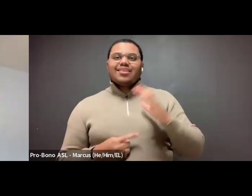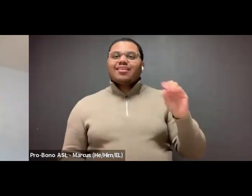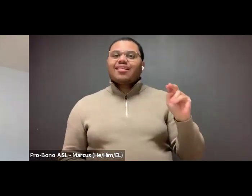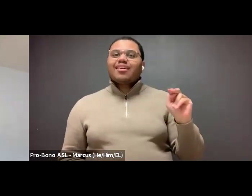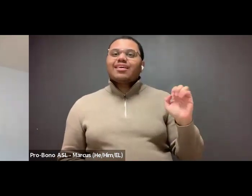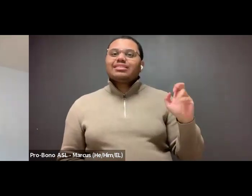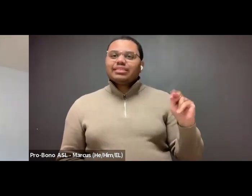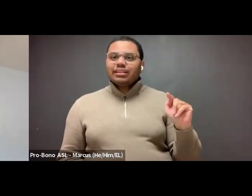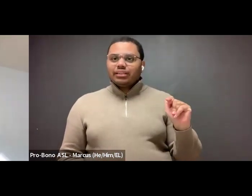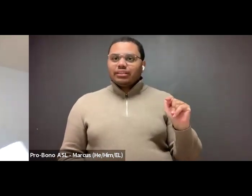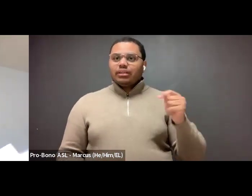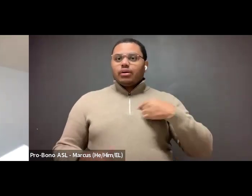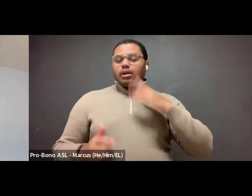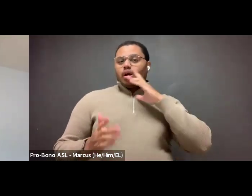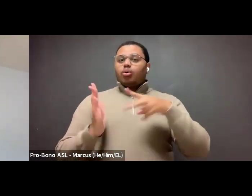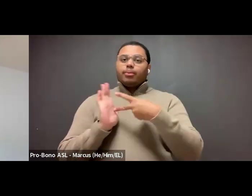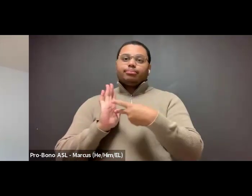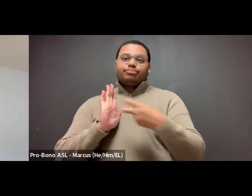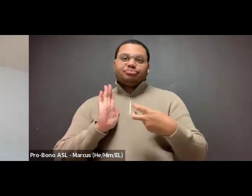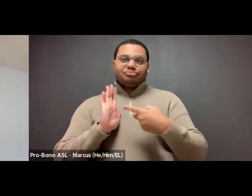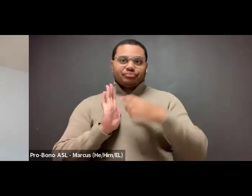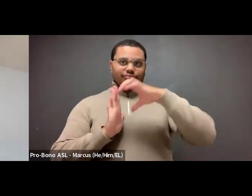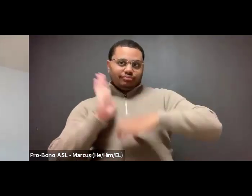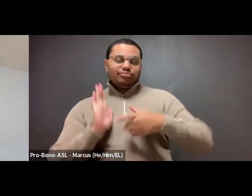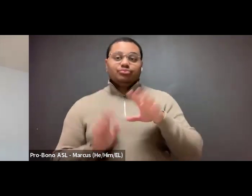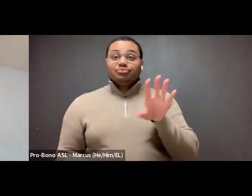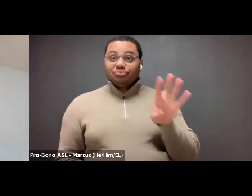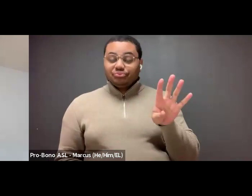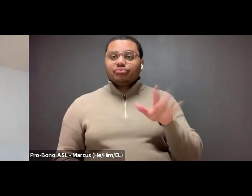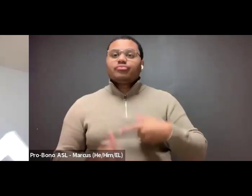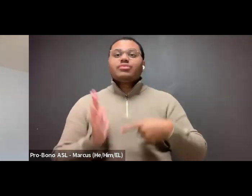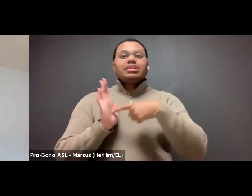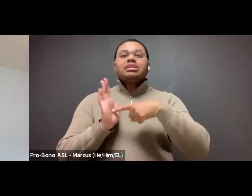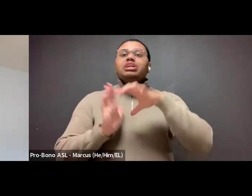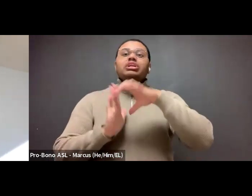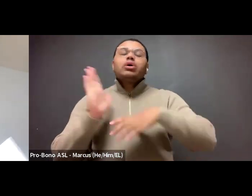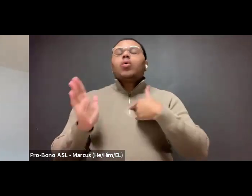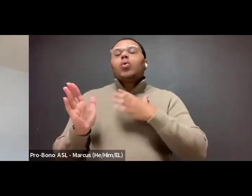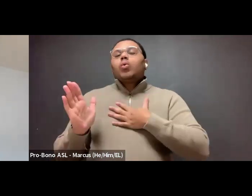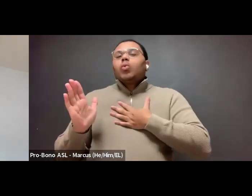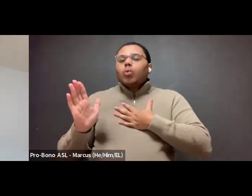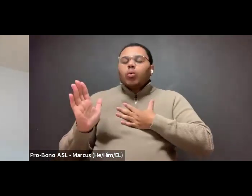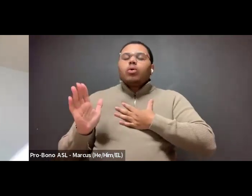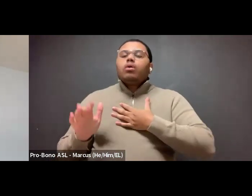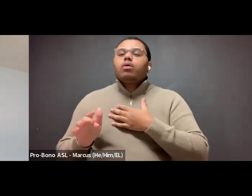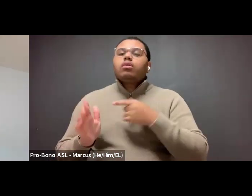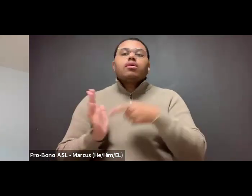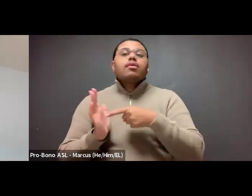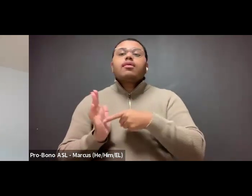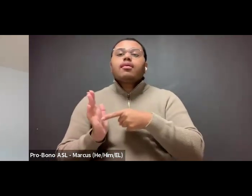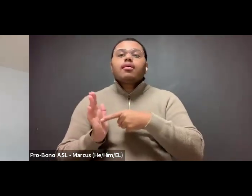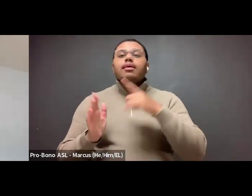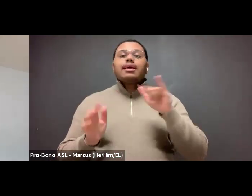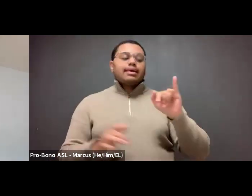I'm like gonna read from chapter 4. And this chapter is very dear to me. But this chapter is on